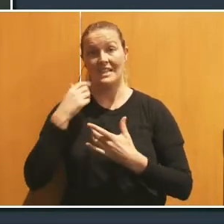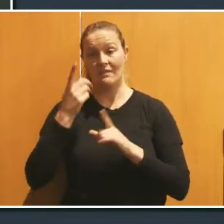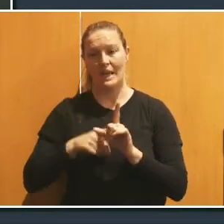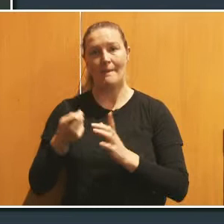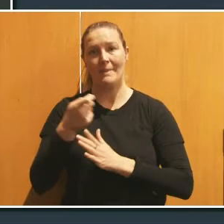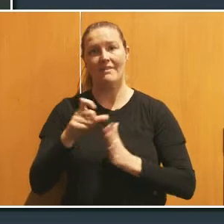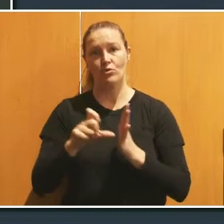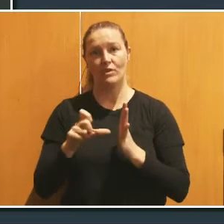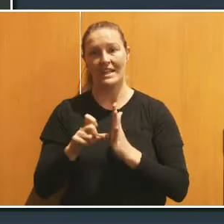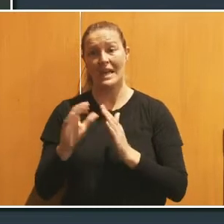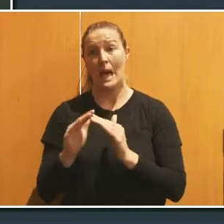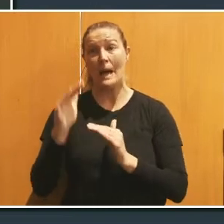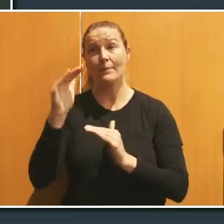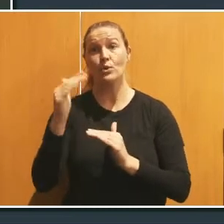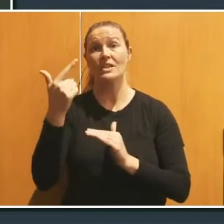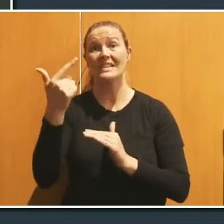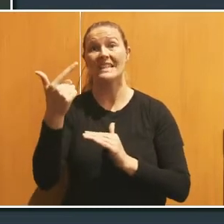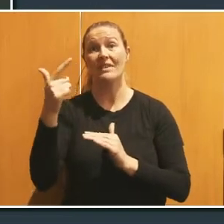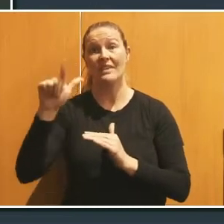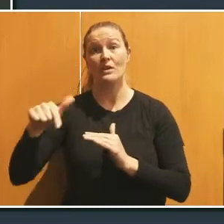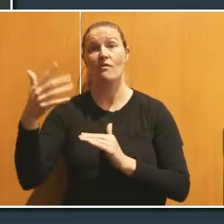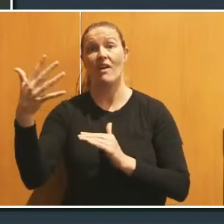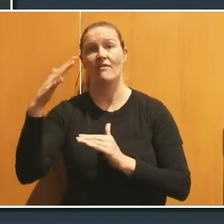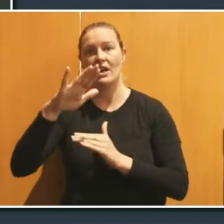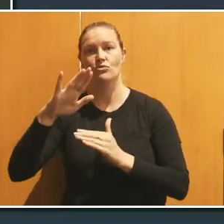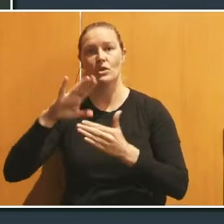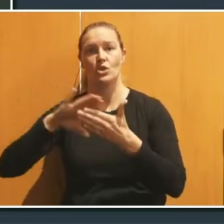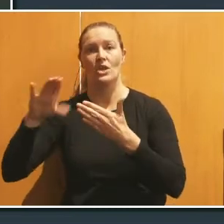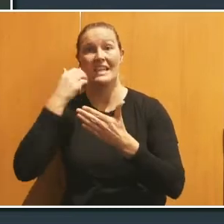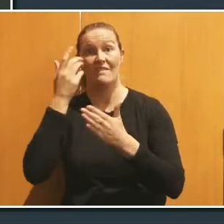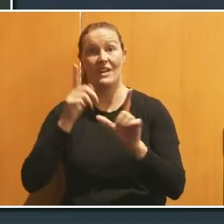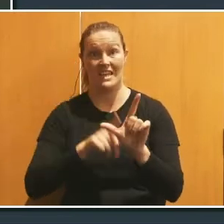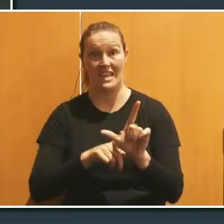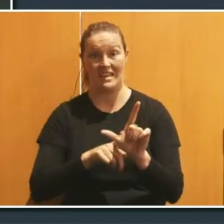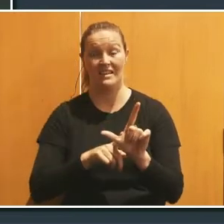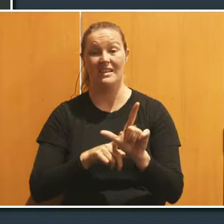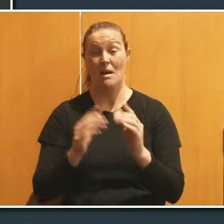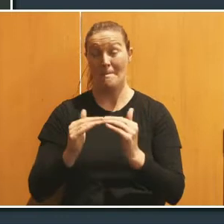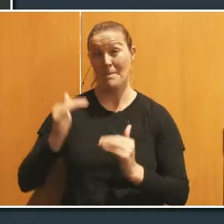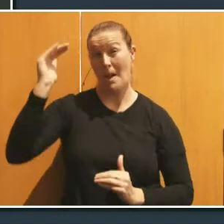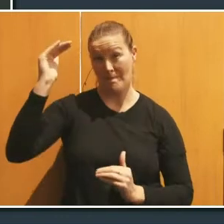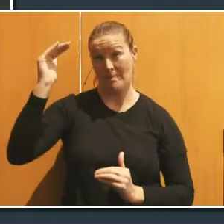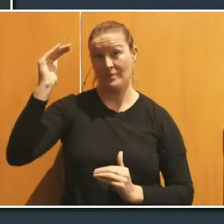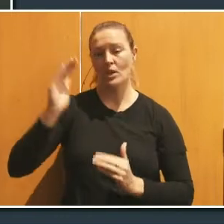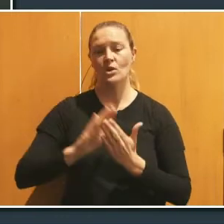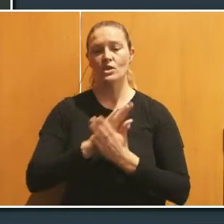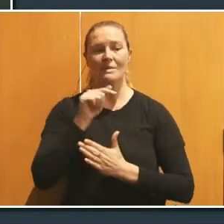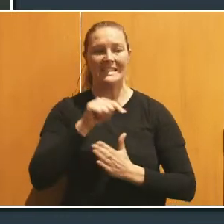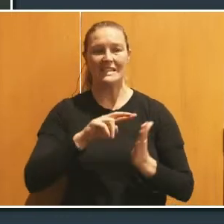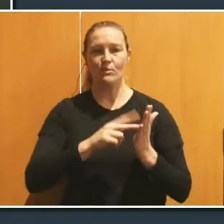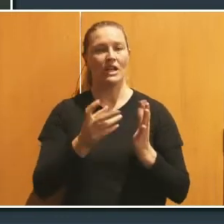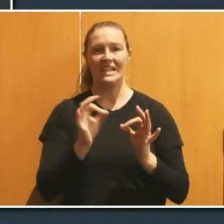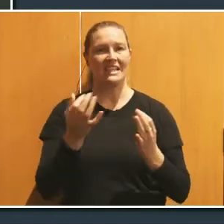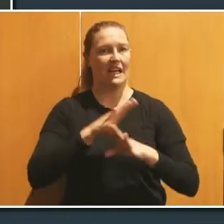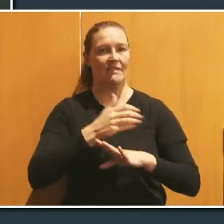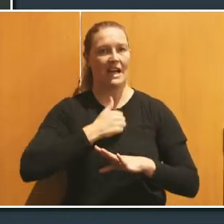to $7,500 a year. So this policy doesn't really cover us. If we are to say,